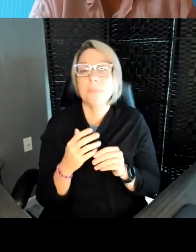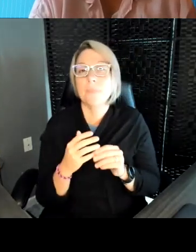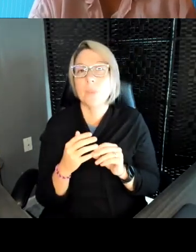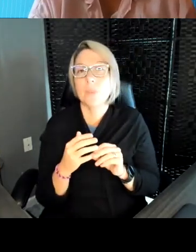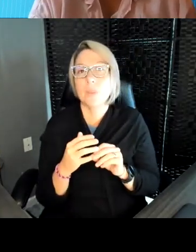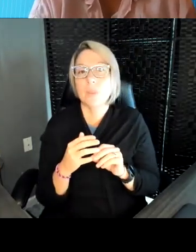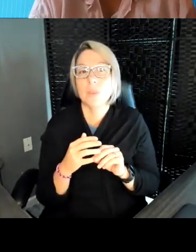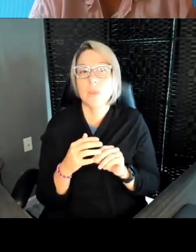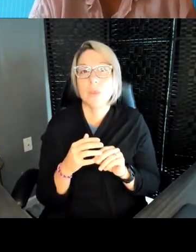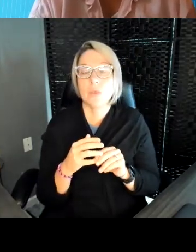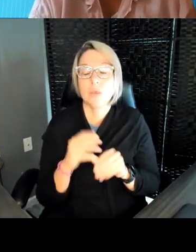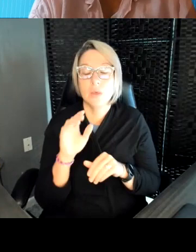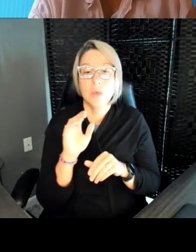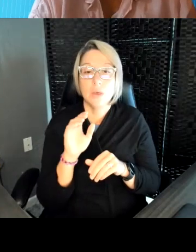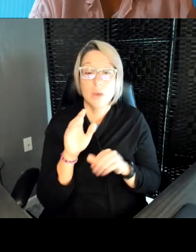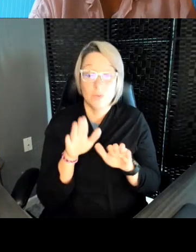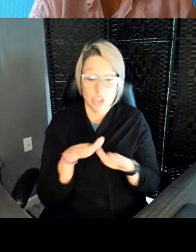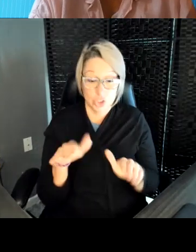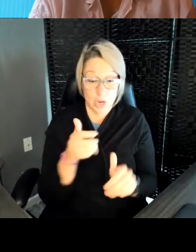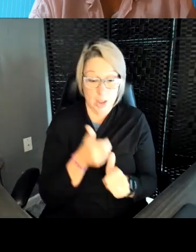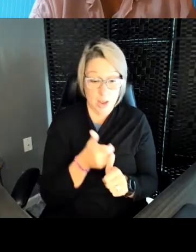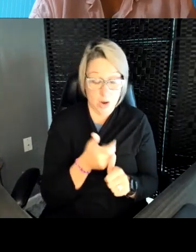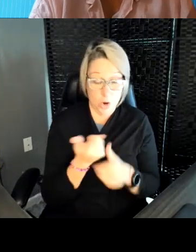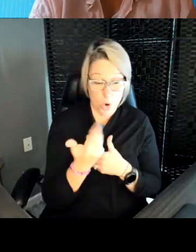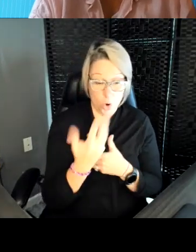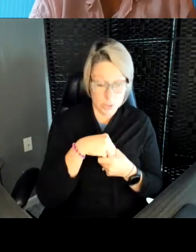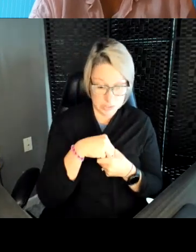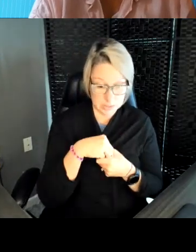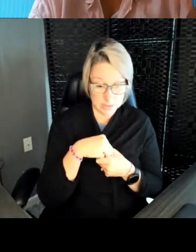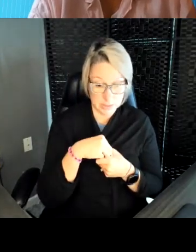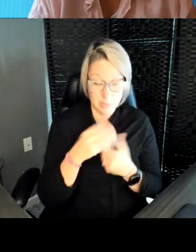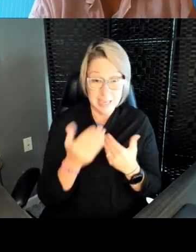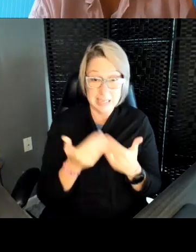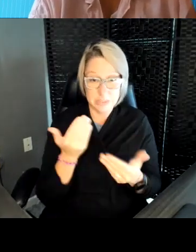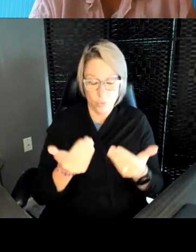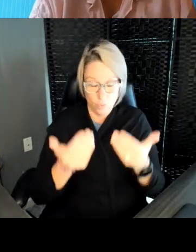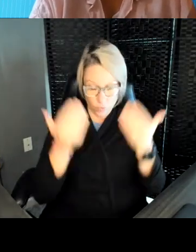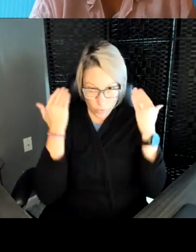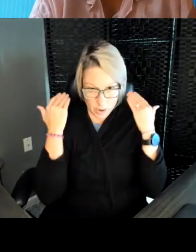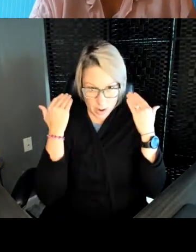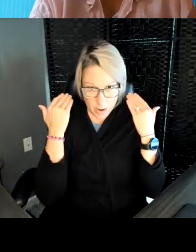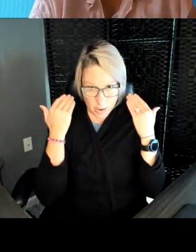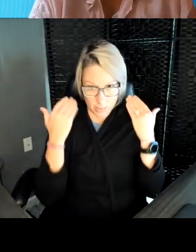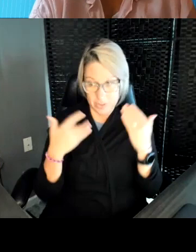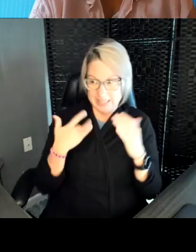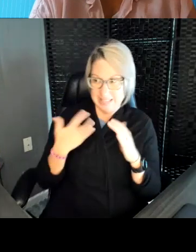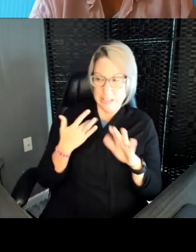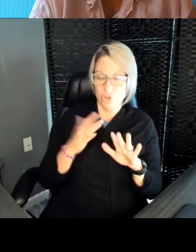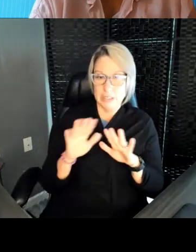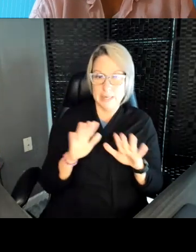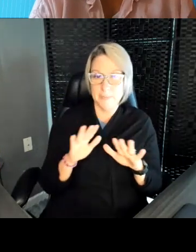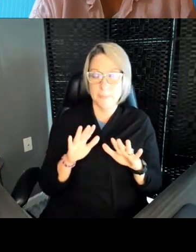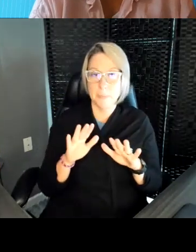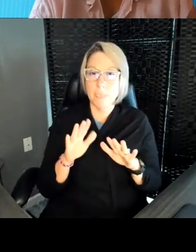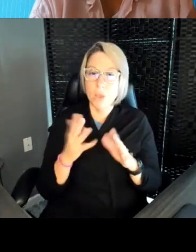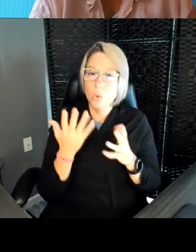about it. If the child has autism and is easily overwhelmed from a sensory perspective, we really want